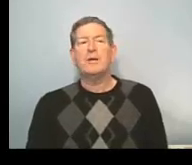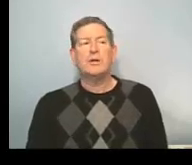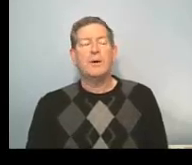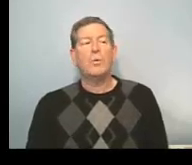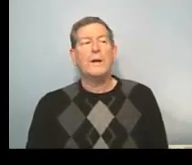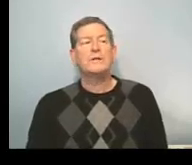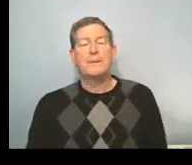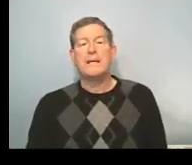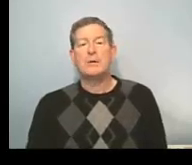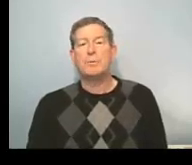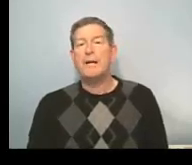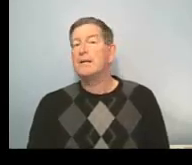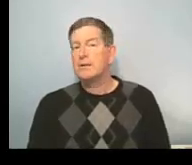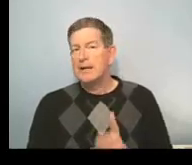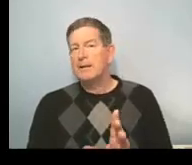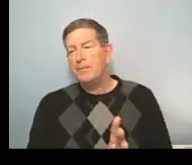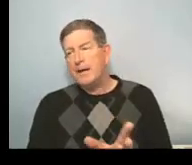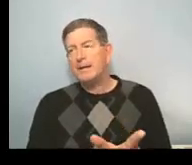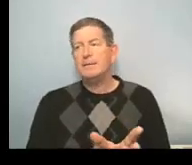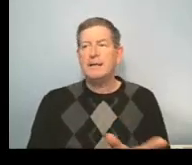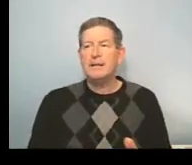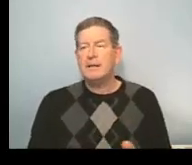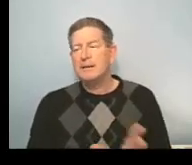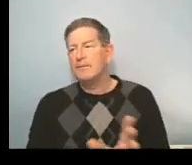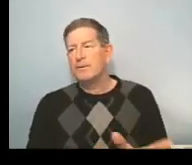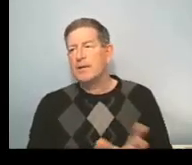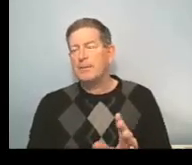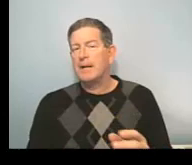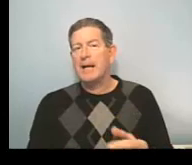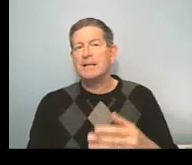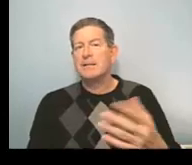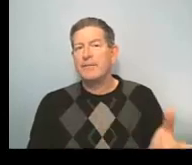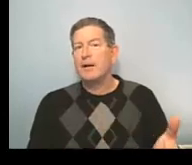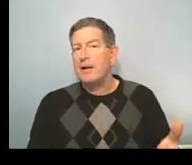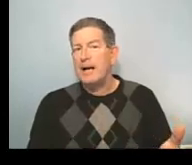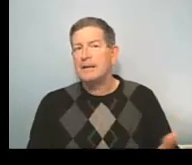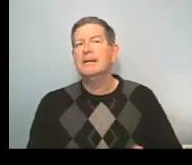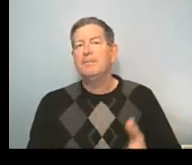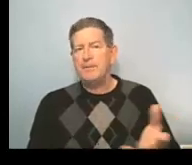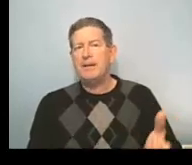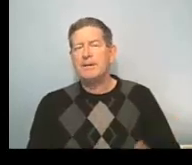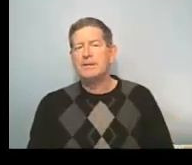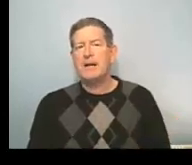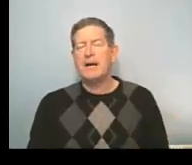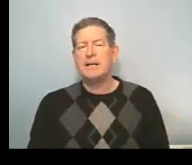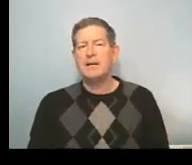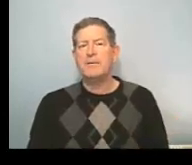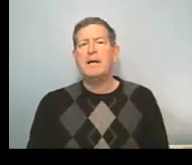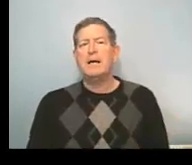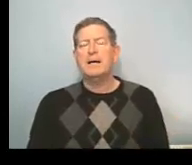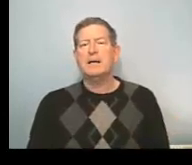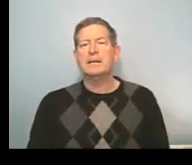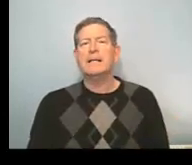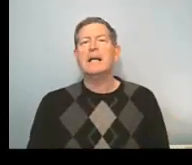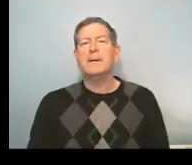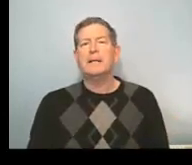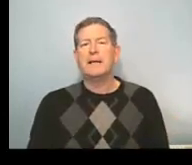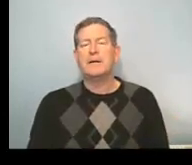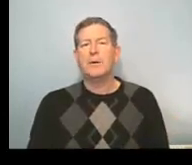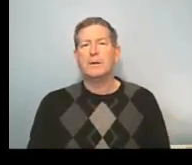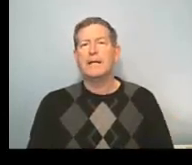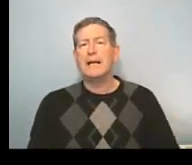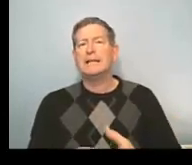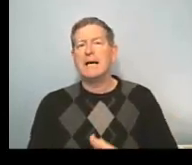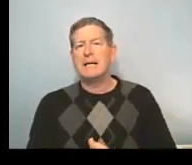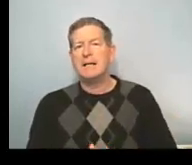giving information about when something takes place, then, for example, at 7 o'clock, then this idea of de la